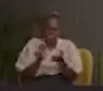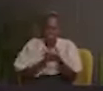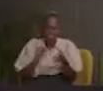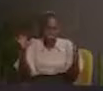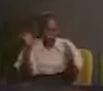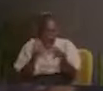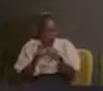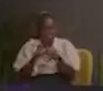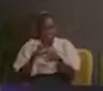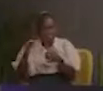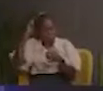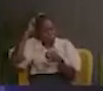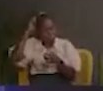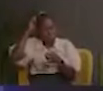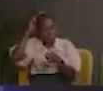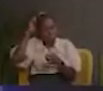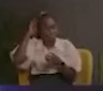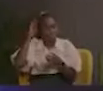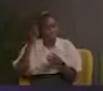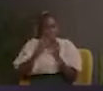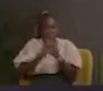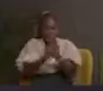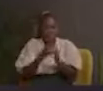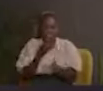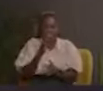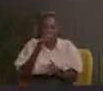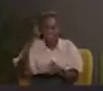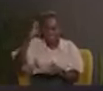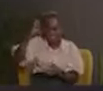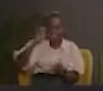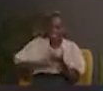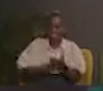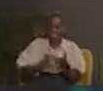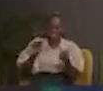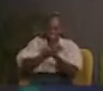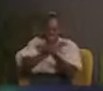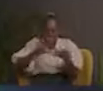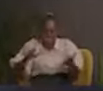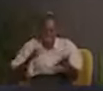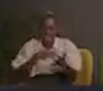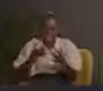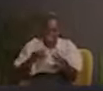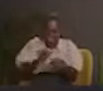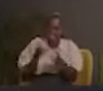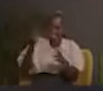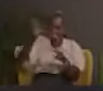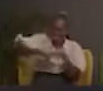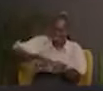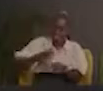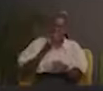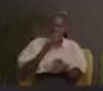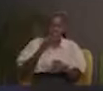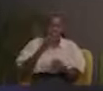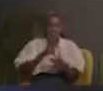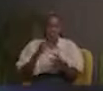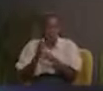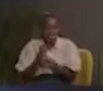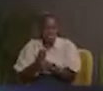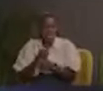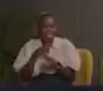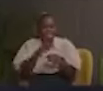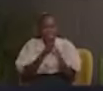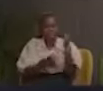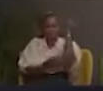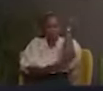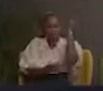responsibility components. For instance, there is he that scattereth and yet increaseth. There is he that withholdeth more than is meet and tends to poverty. For